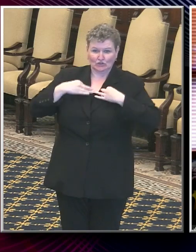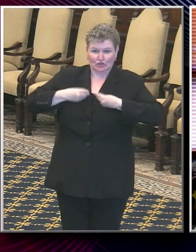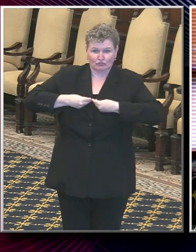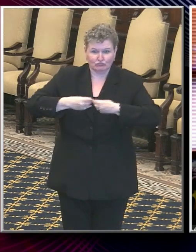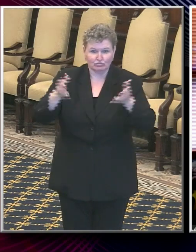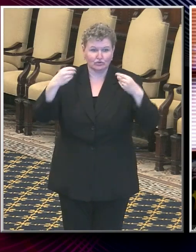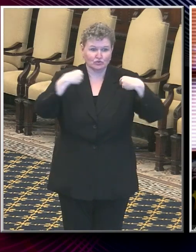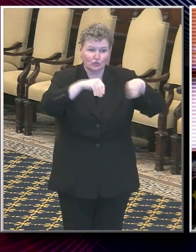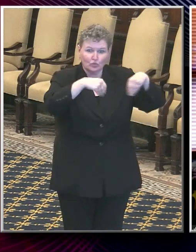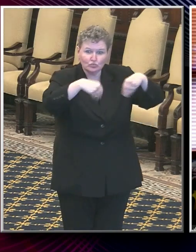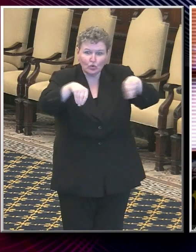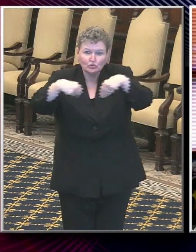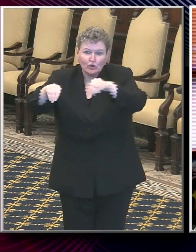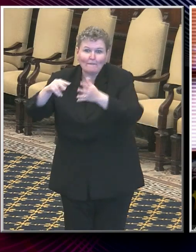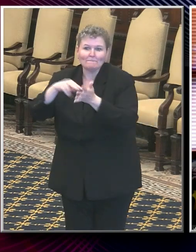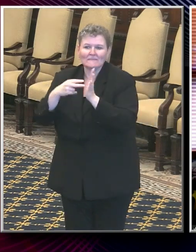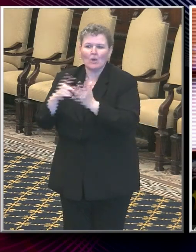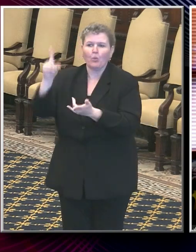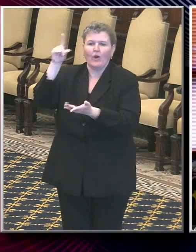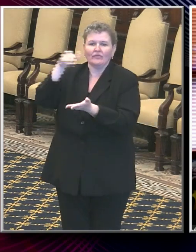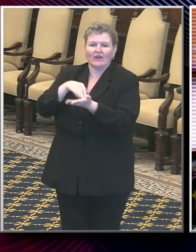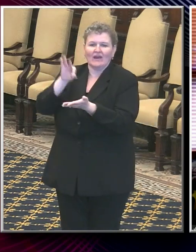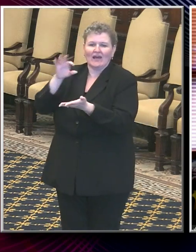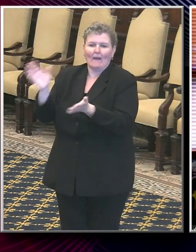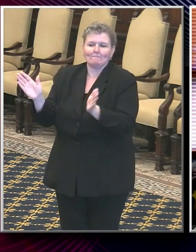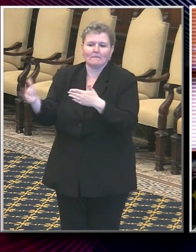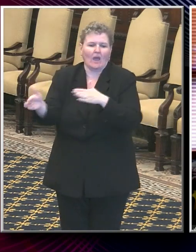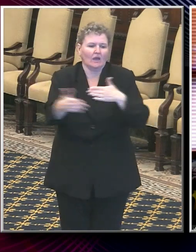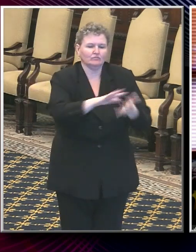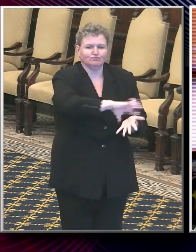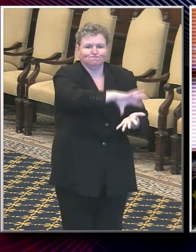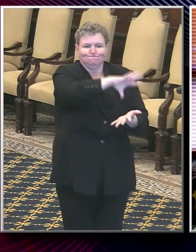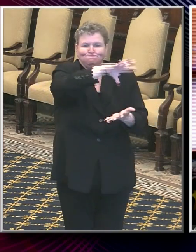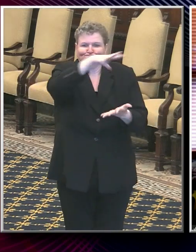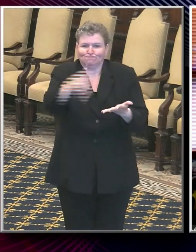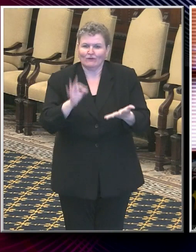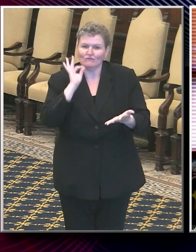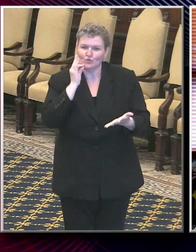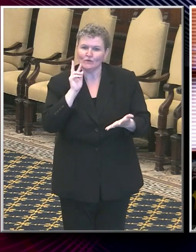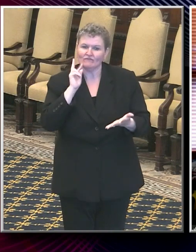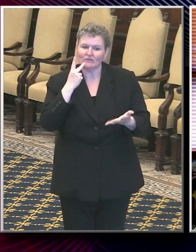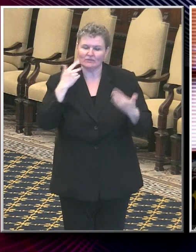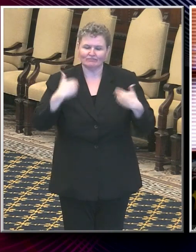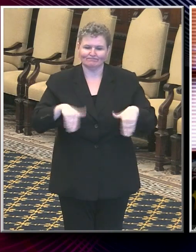need. You can learn more at